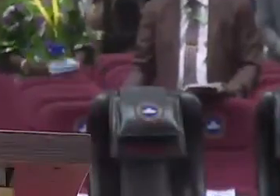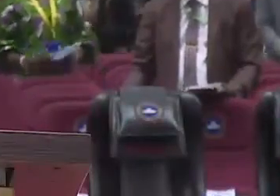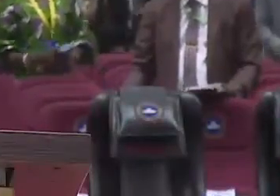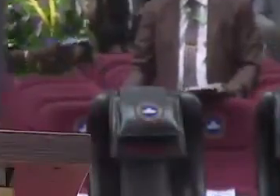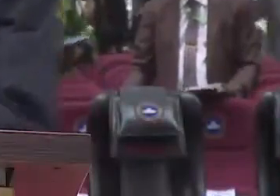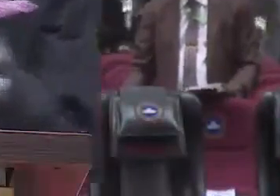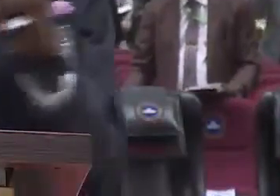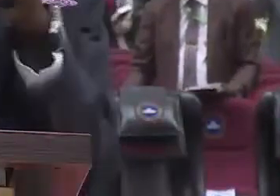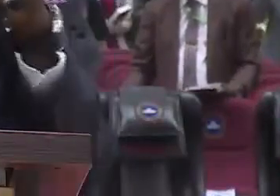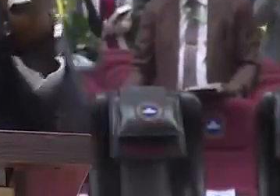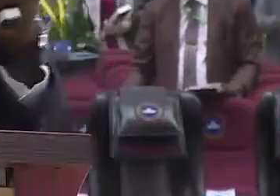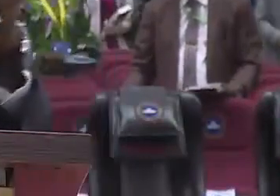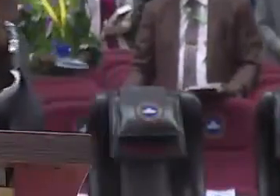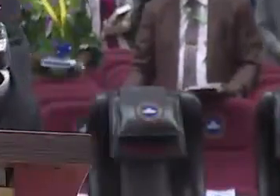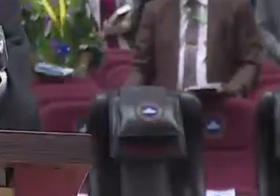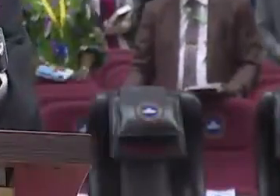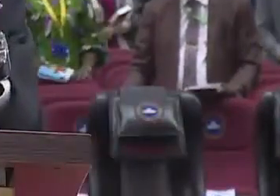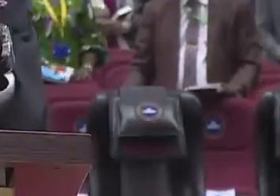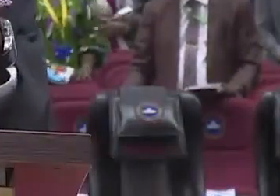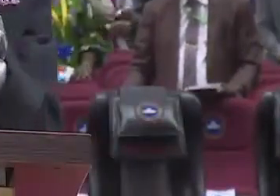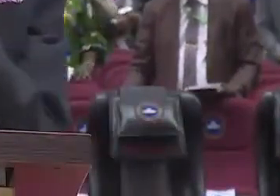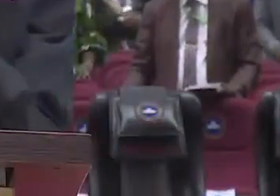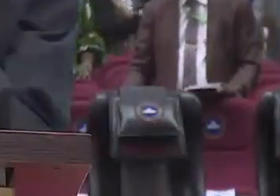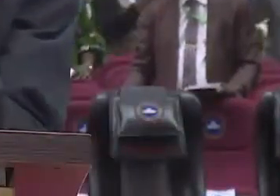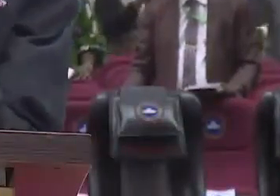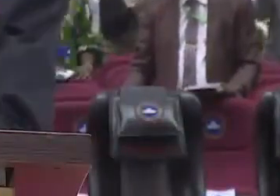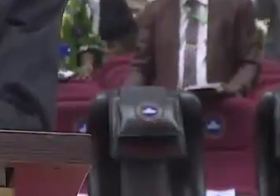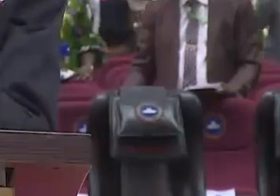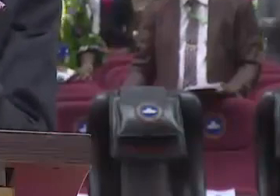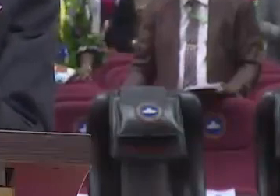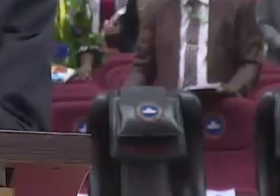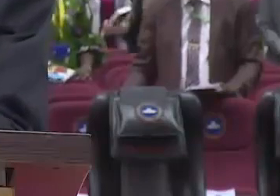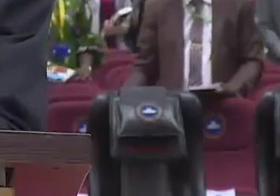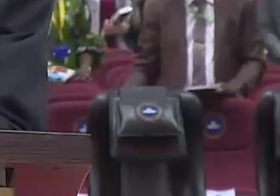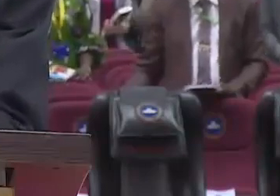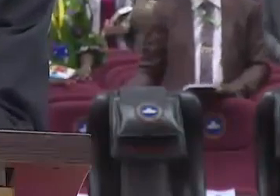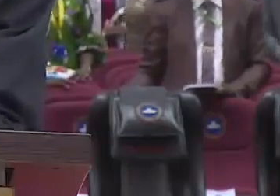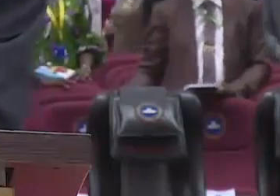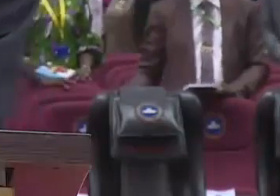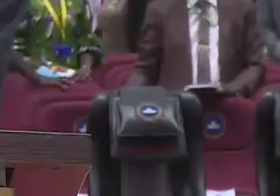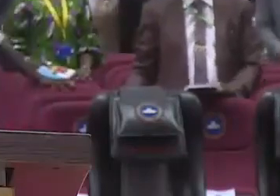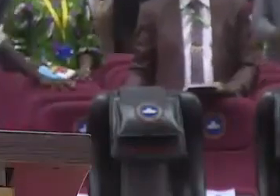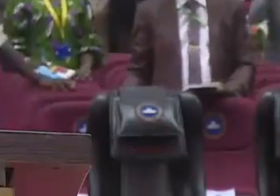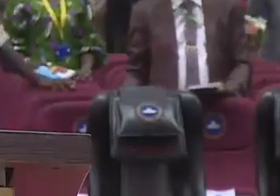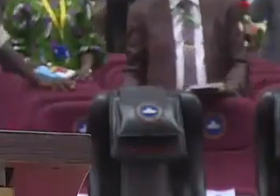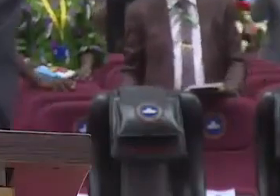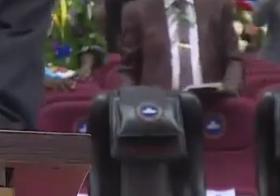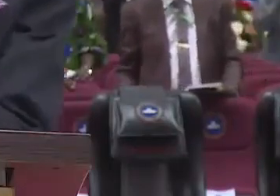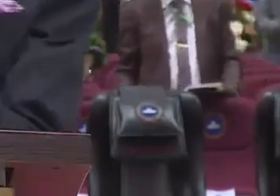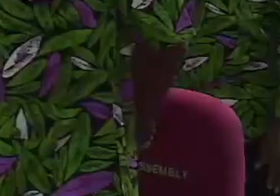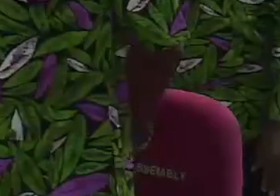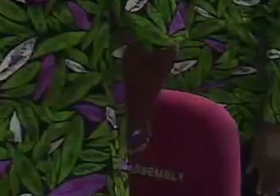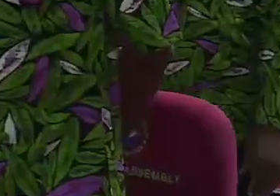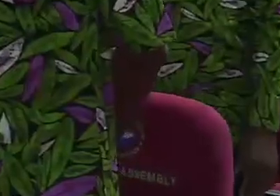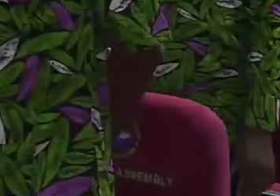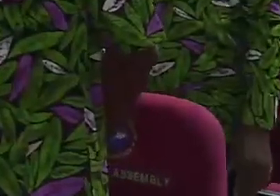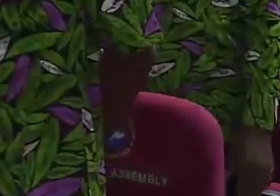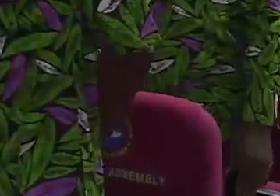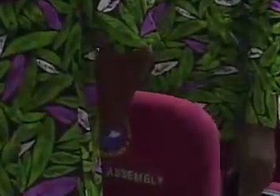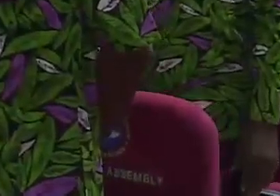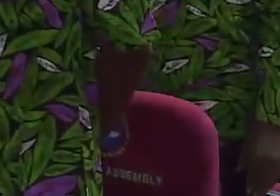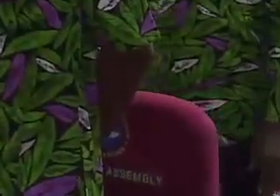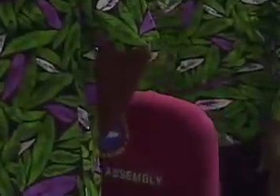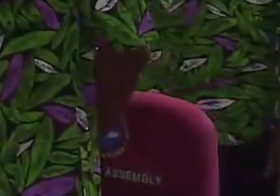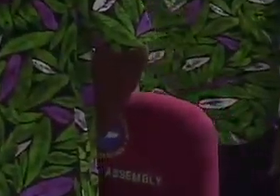we cast them out in the name of Jesus, and we release the blessing,